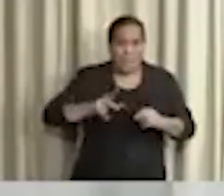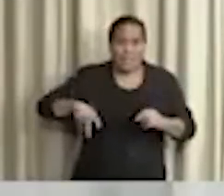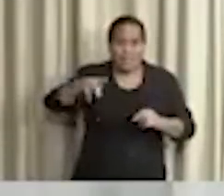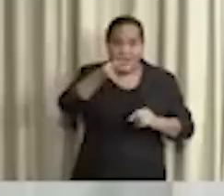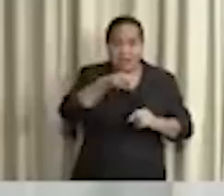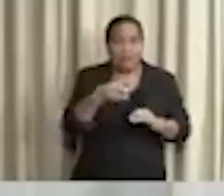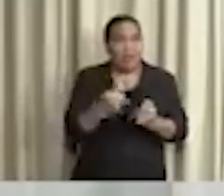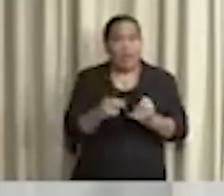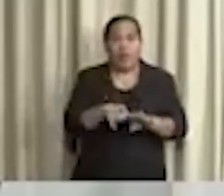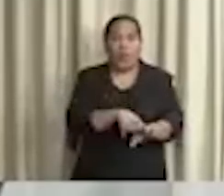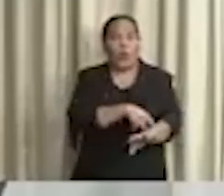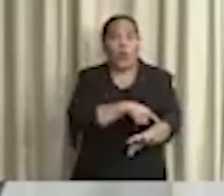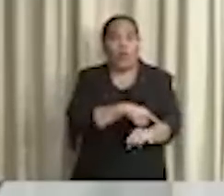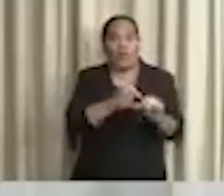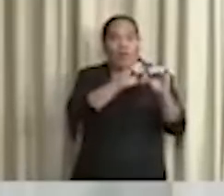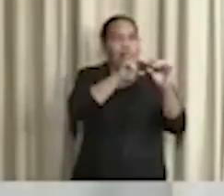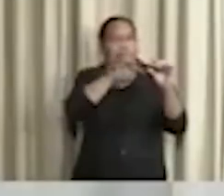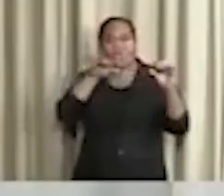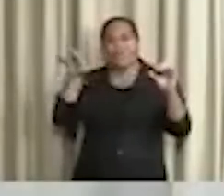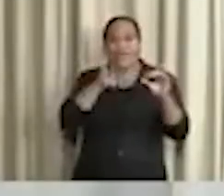very long acronym here,